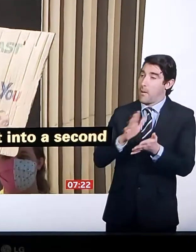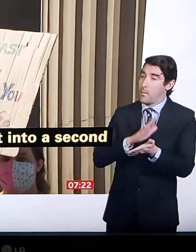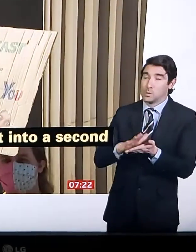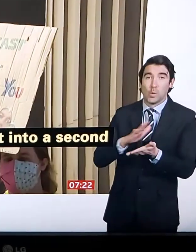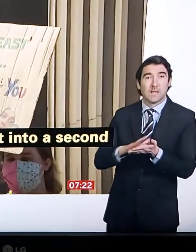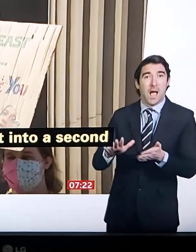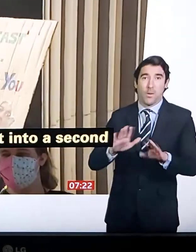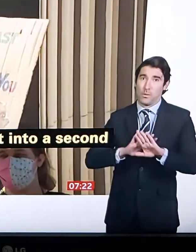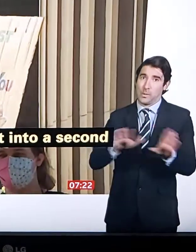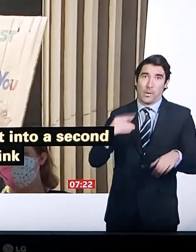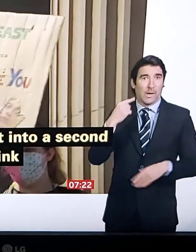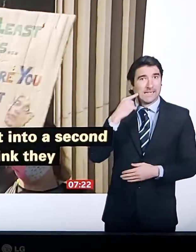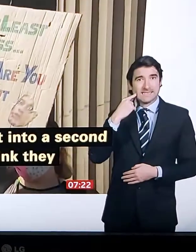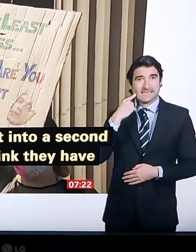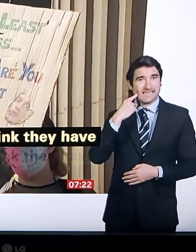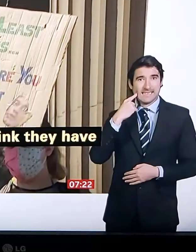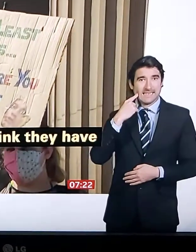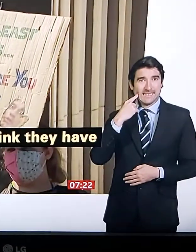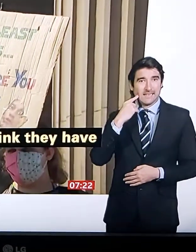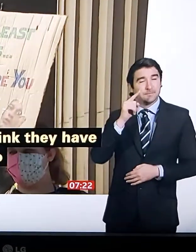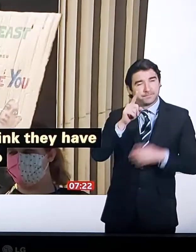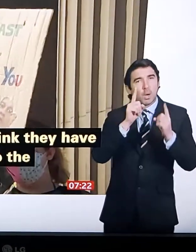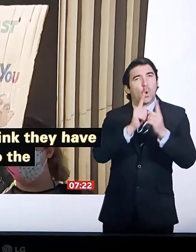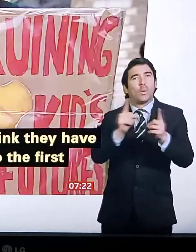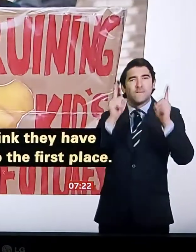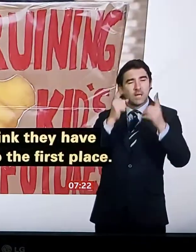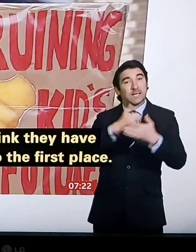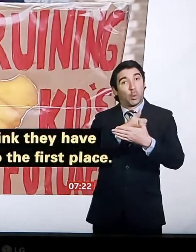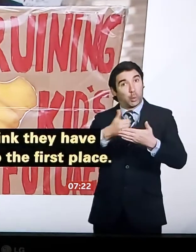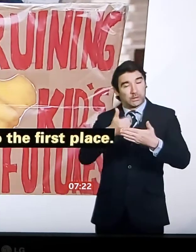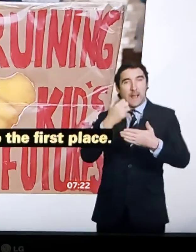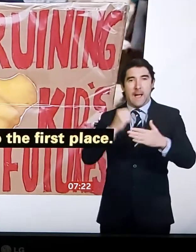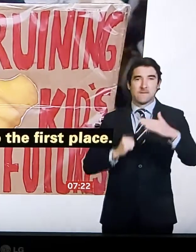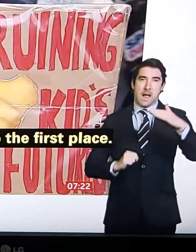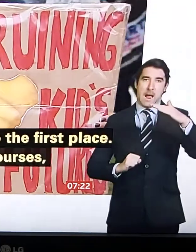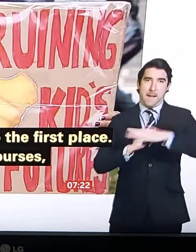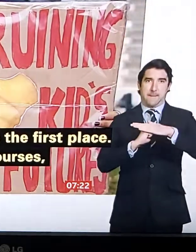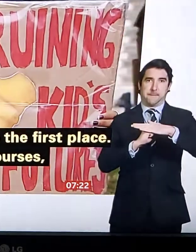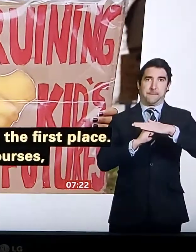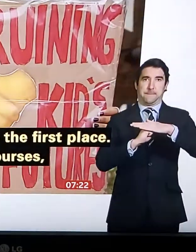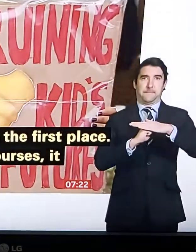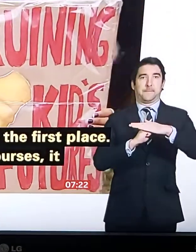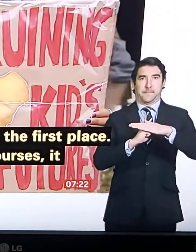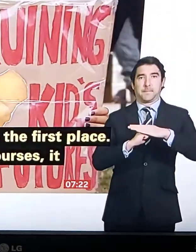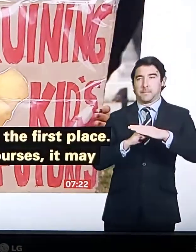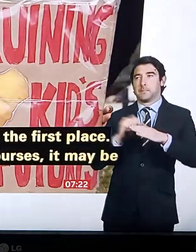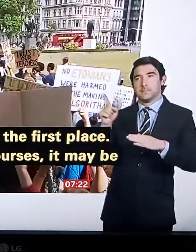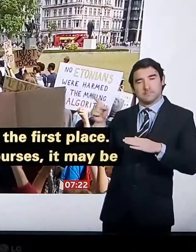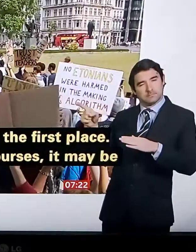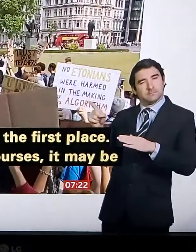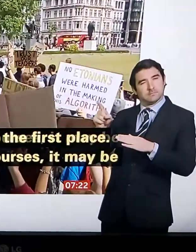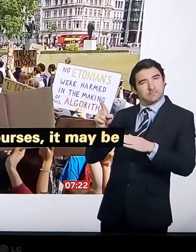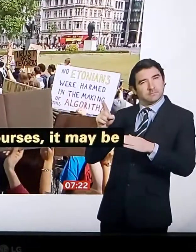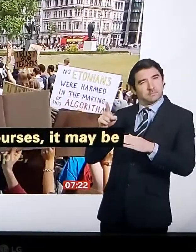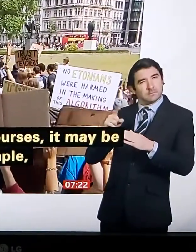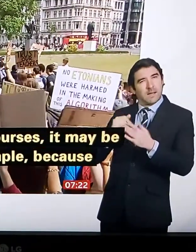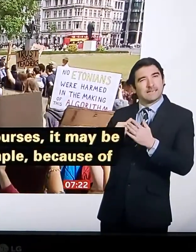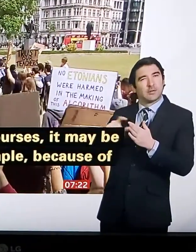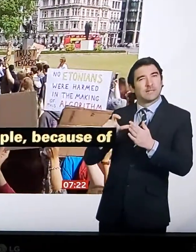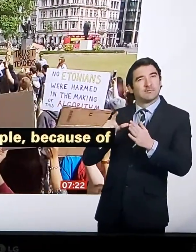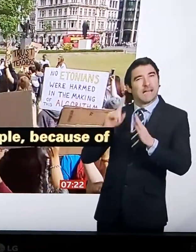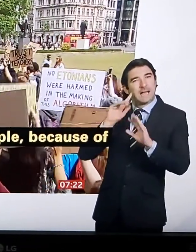some courses, maybe medicine, for example, where because of facilities, because of the number of staff, because of social distancing, the idea that you can now start to